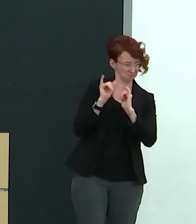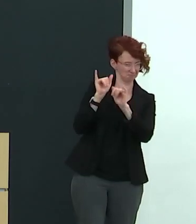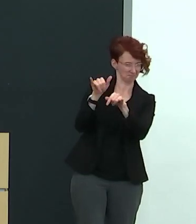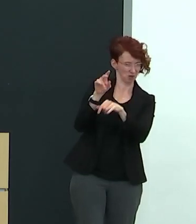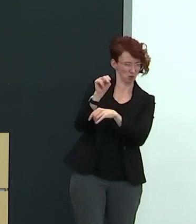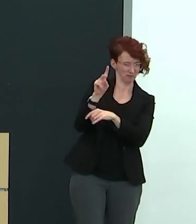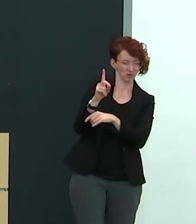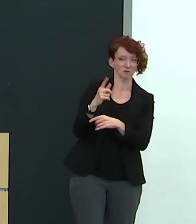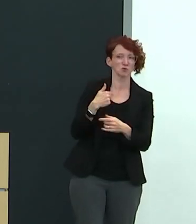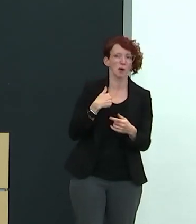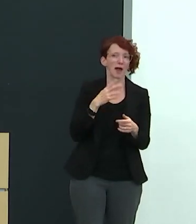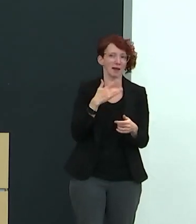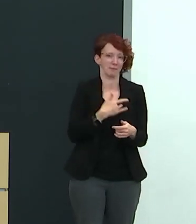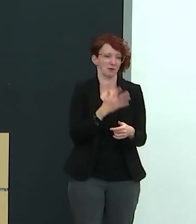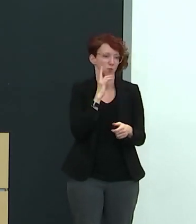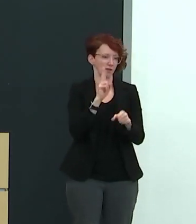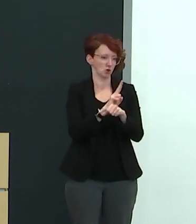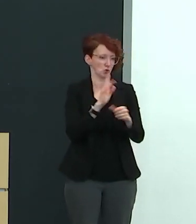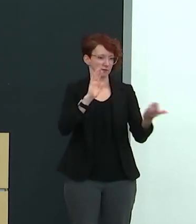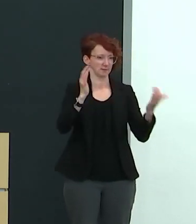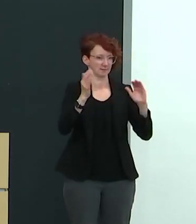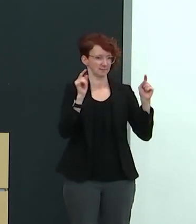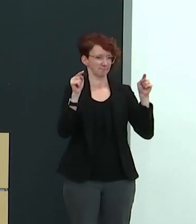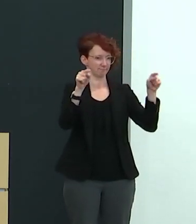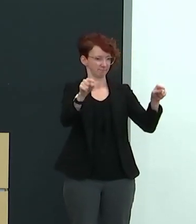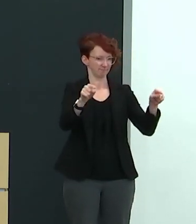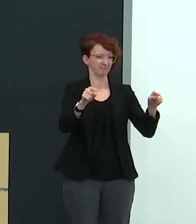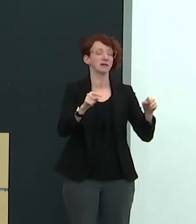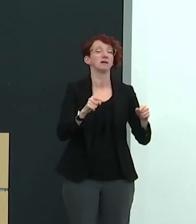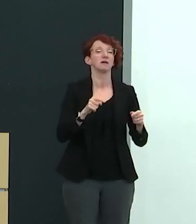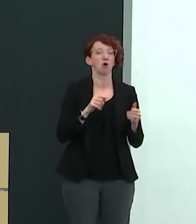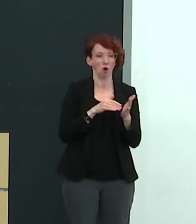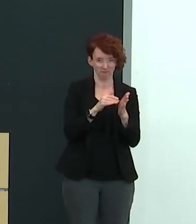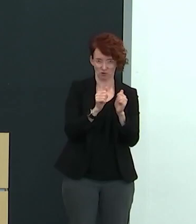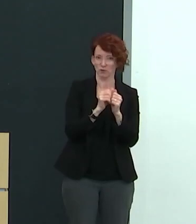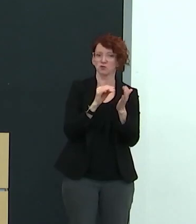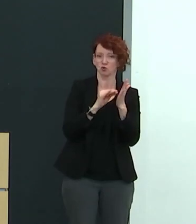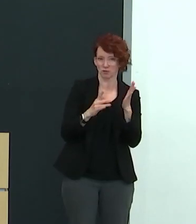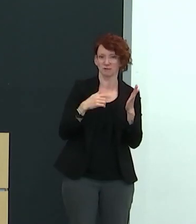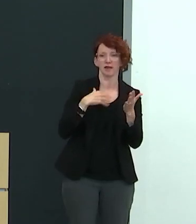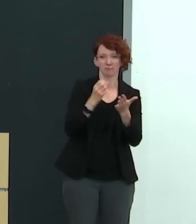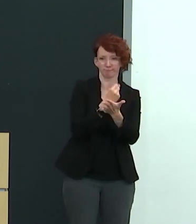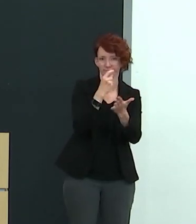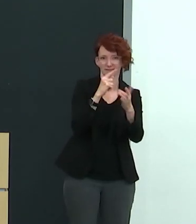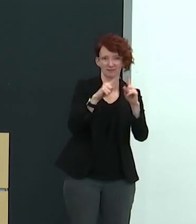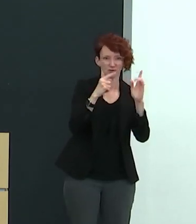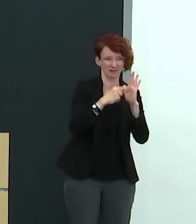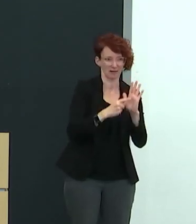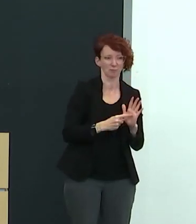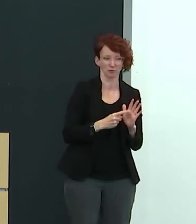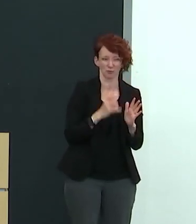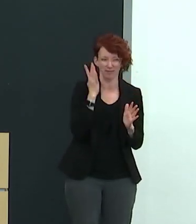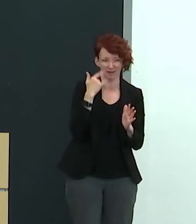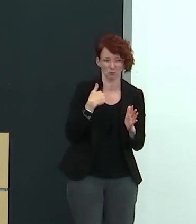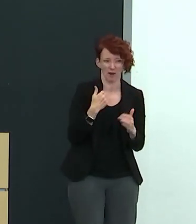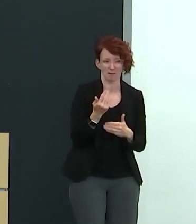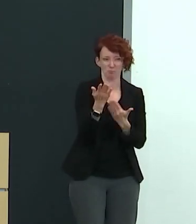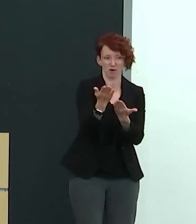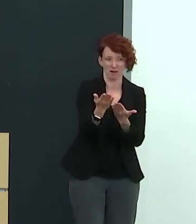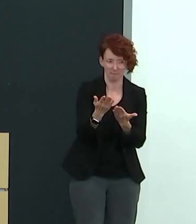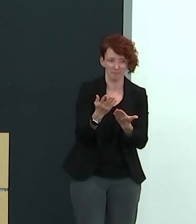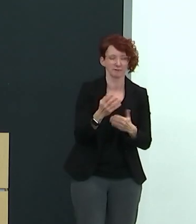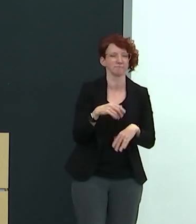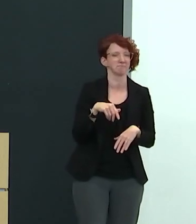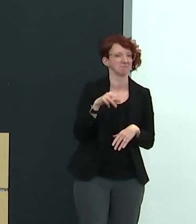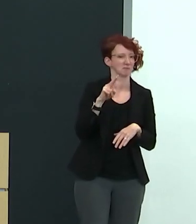use a lot of analogies and a lot of examples with my students. So I'm going to do that with you guys here today as well. And